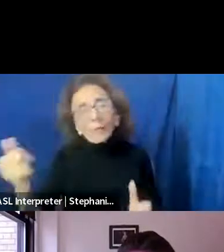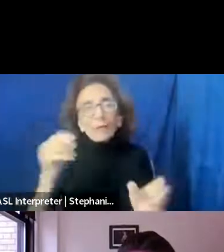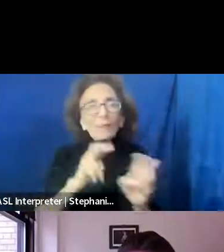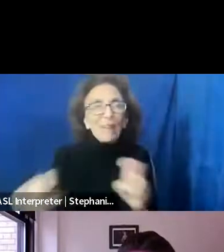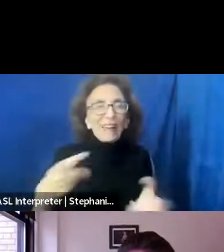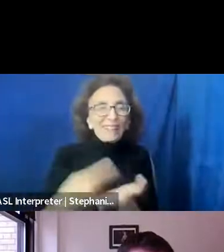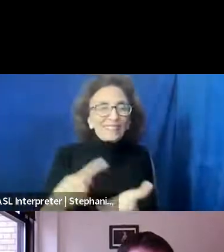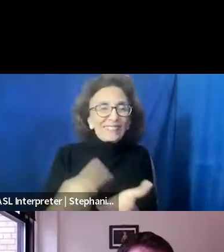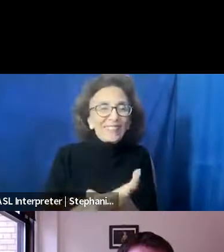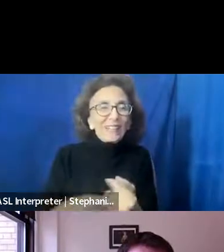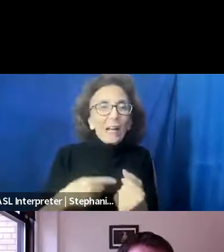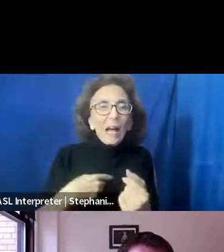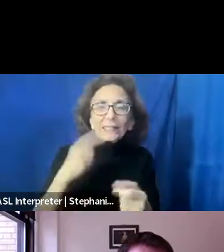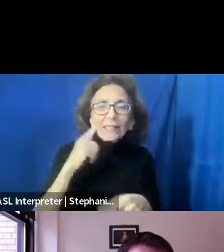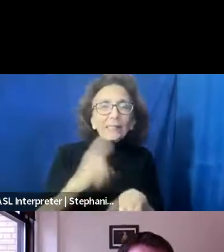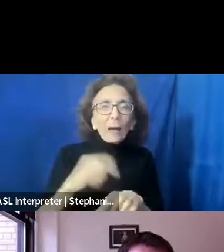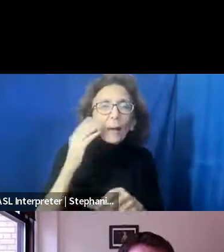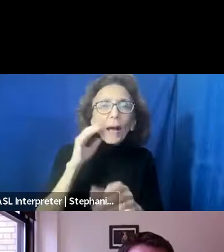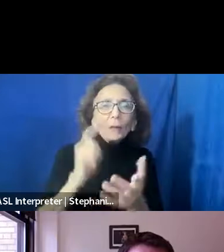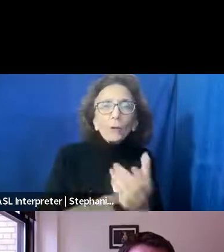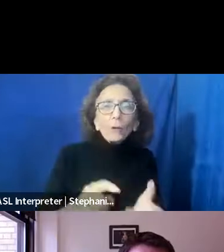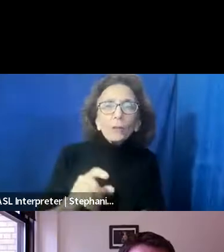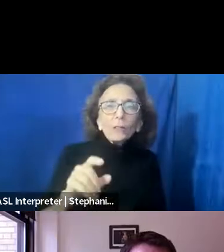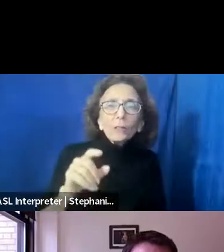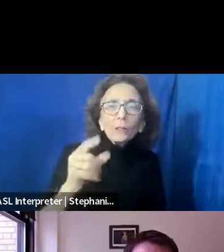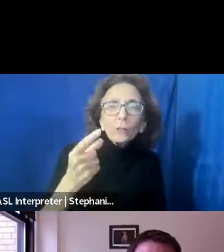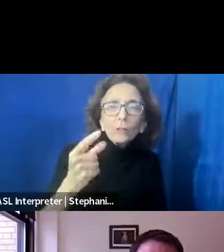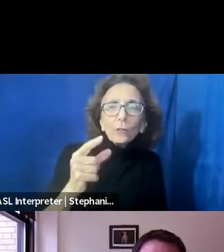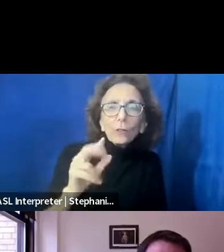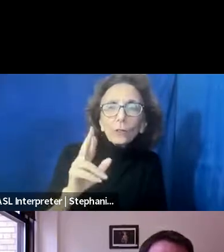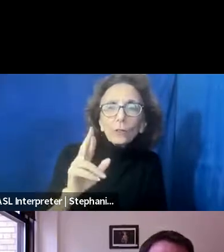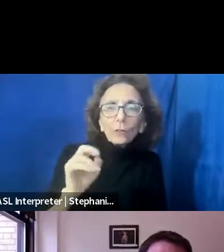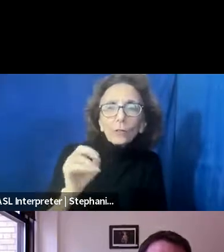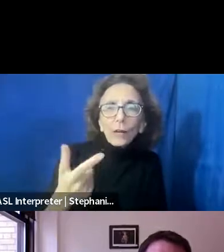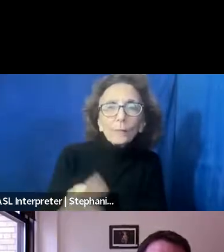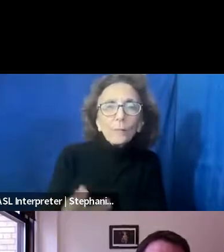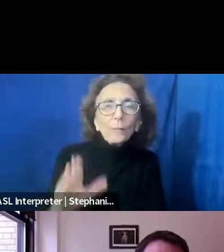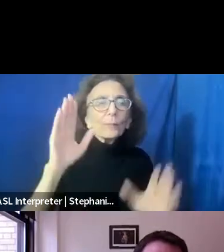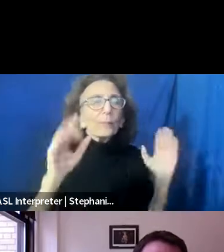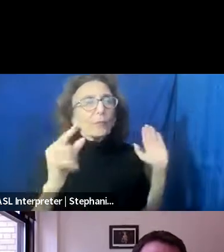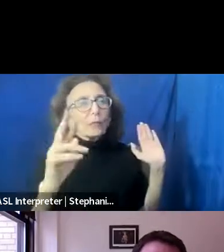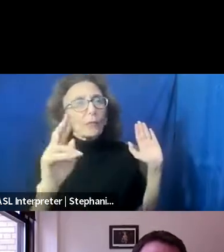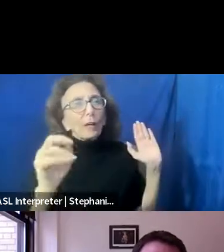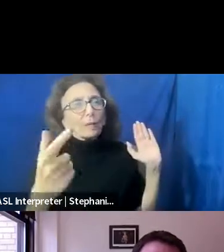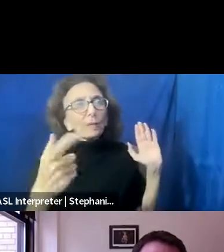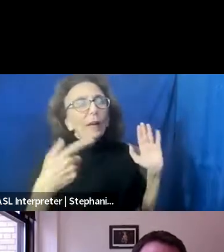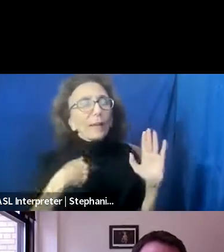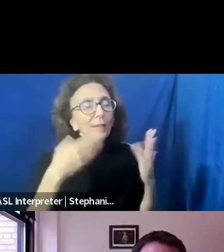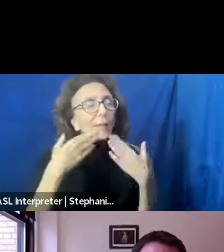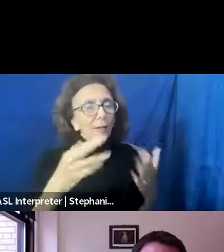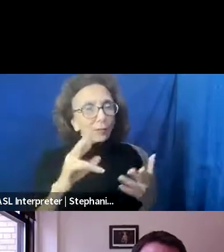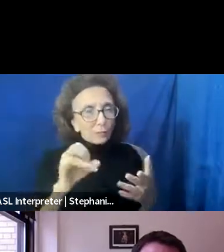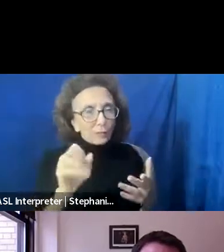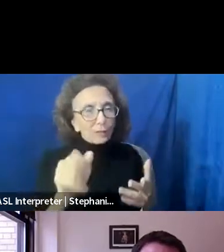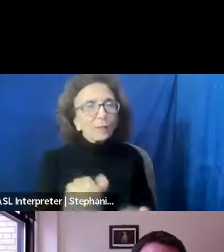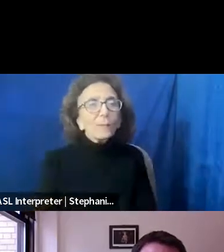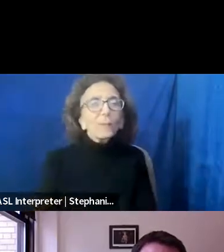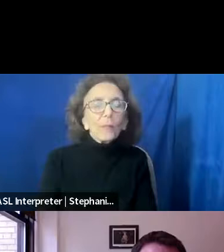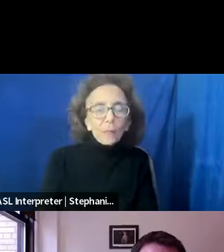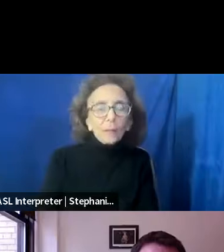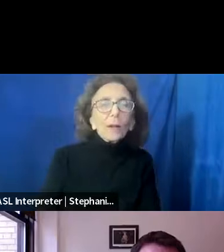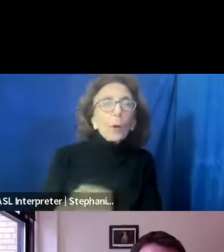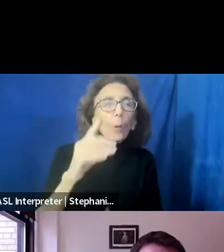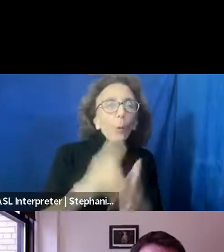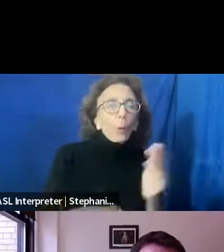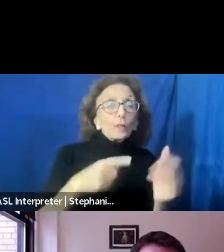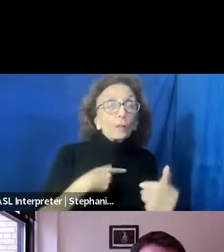Greg, I see you've got a raised hand. Thanks so much, Risa. I wanted to pick up on what you offered about